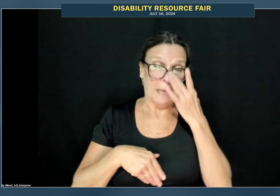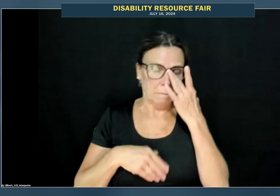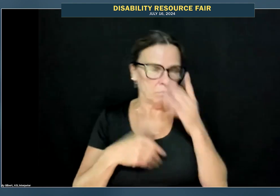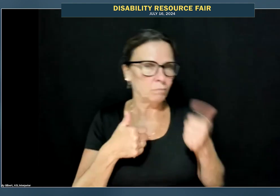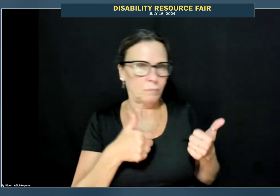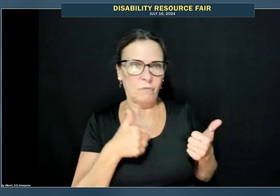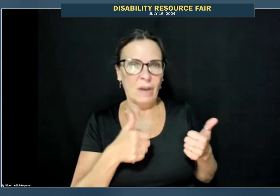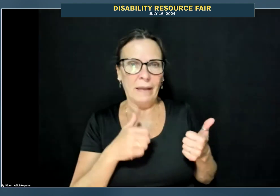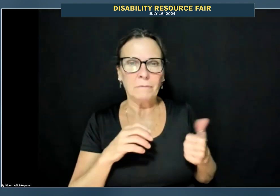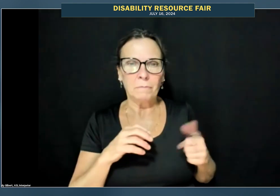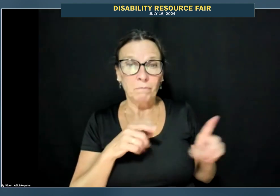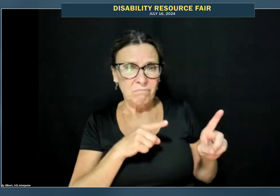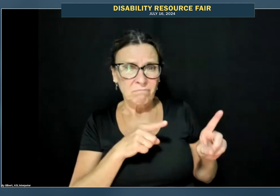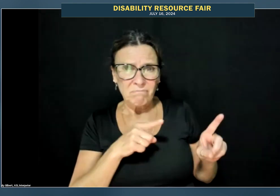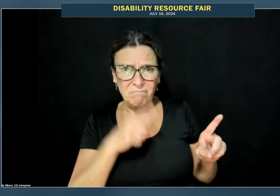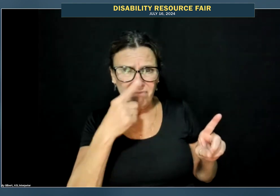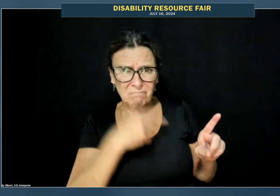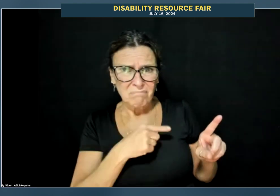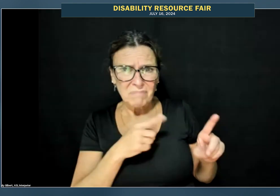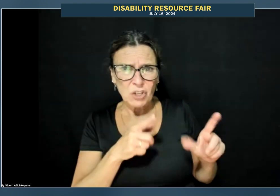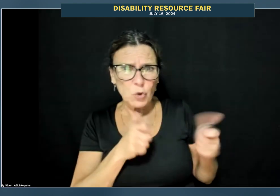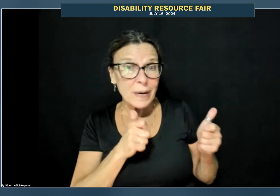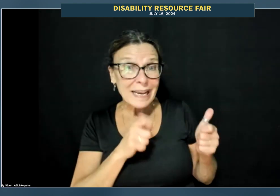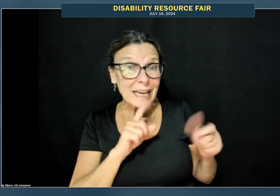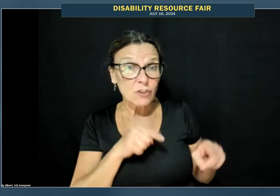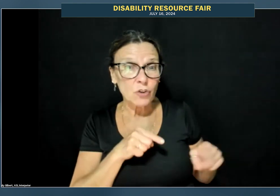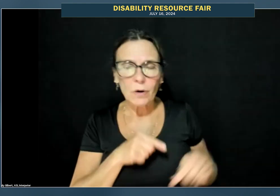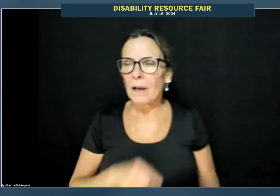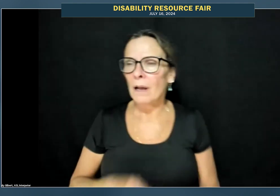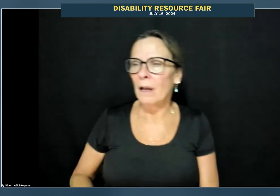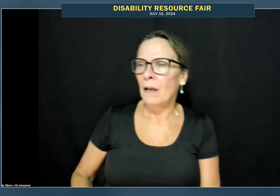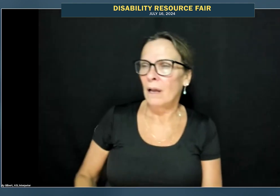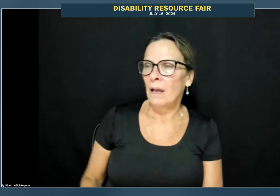mind, Christos, just giving us a quick answer the best he can. Yeah,